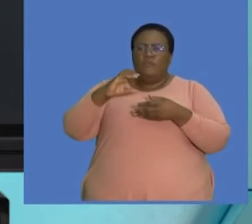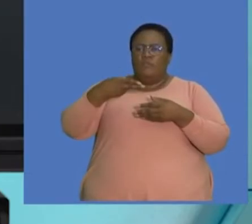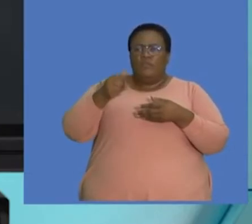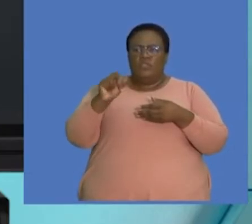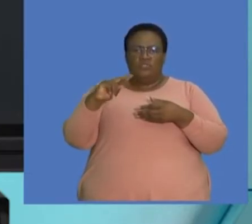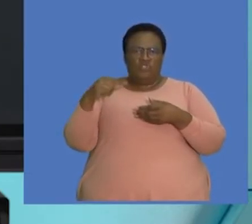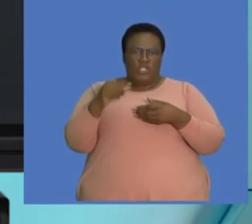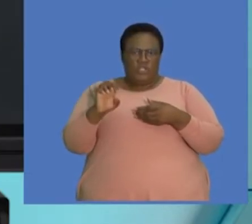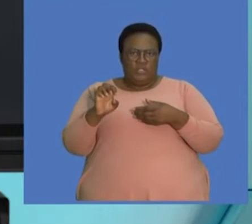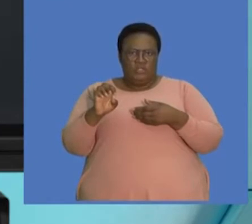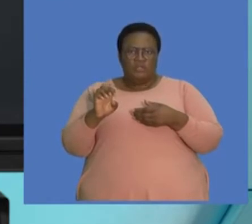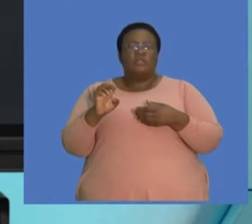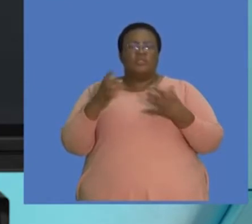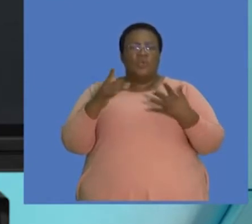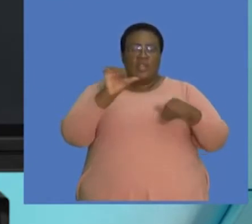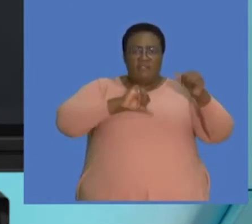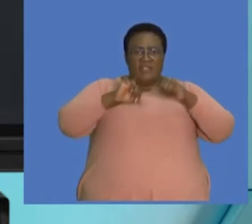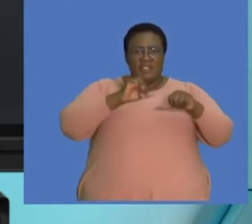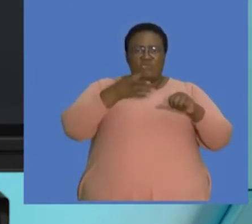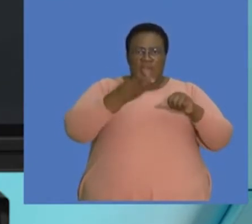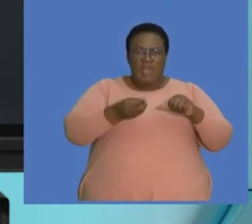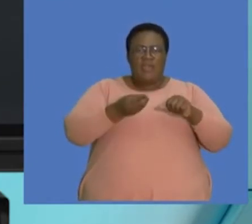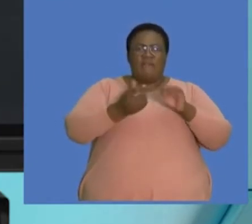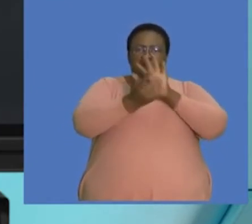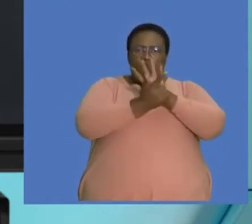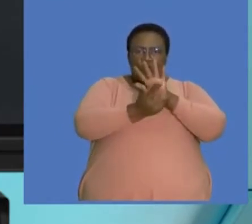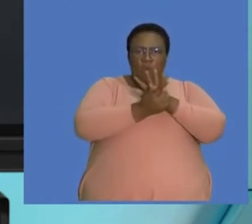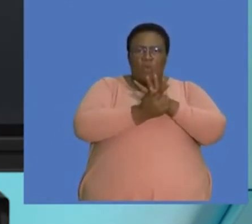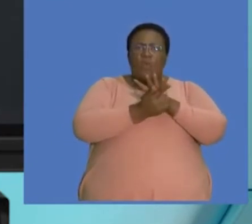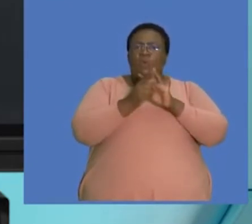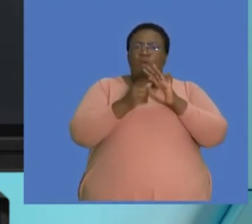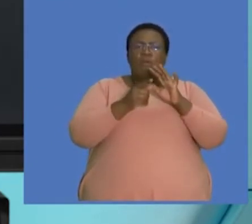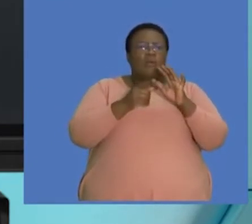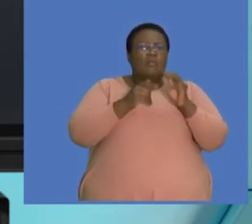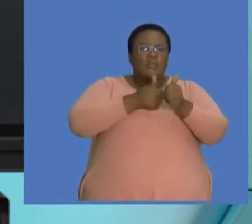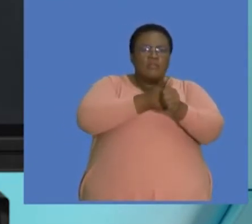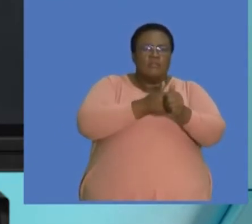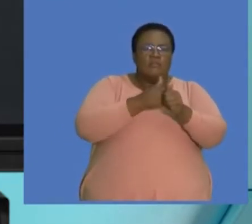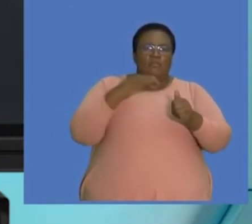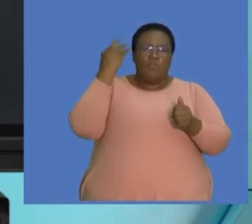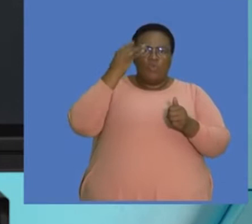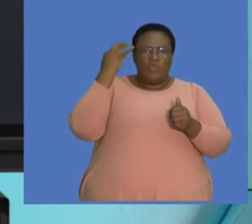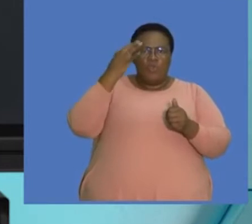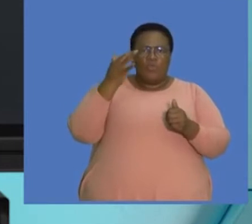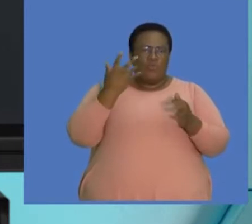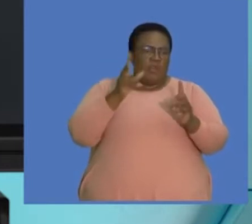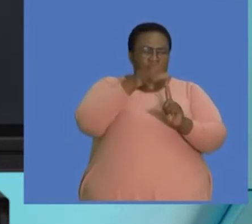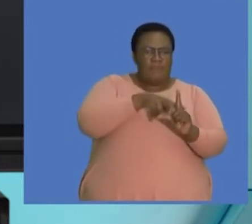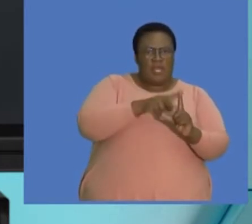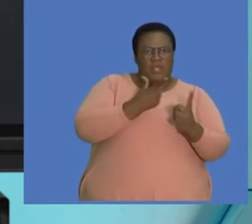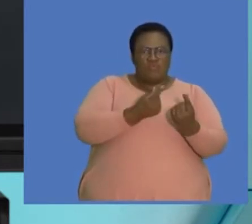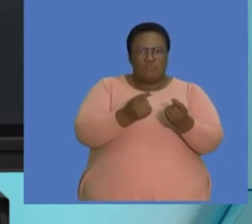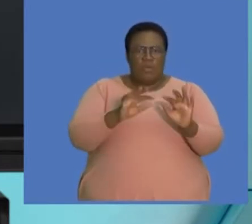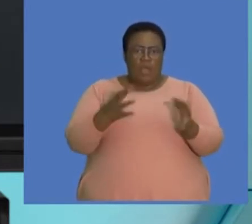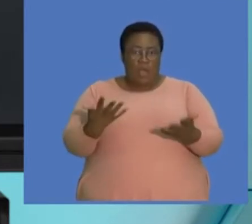which guides our understanding in terms of the theory, which also has far-reaching implications in as far as the application. But